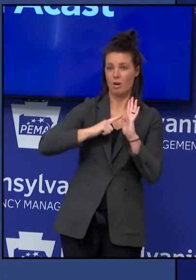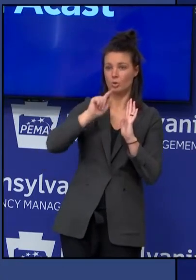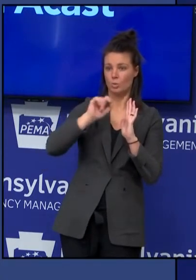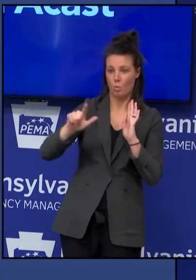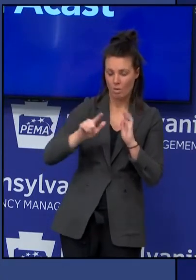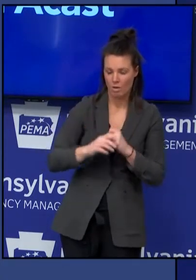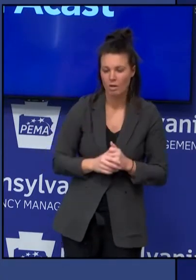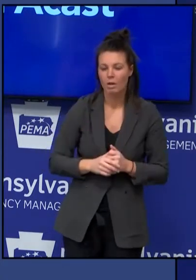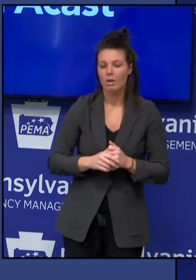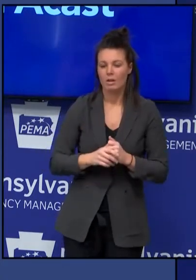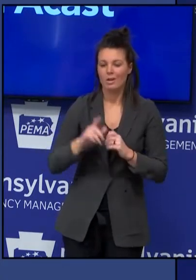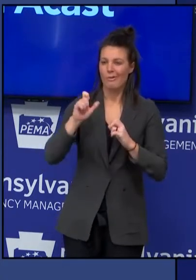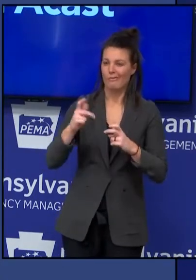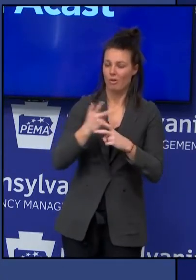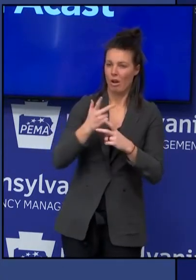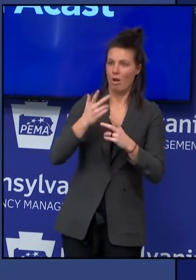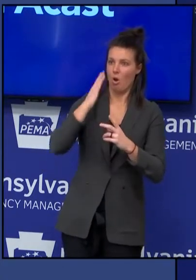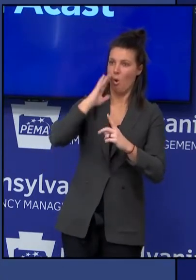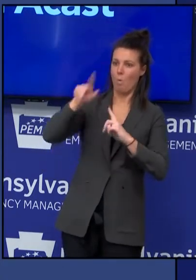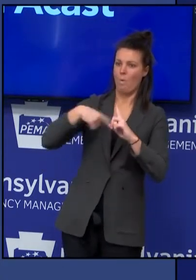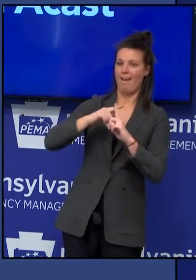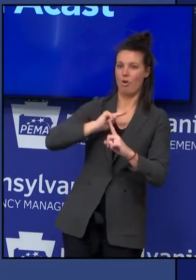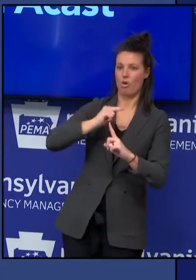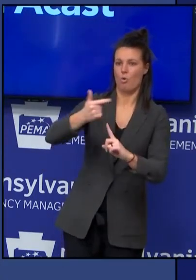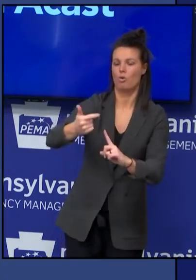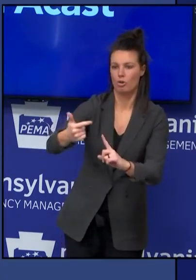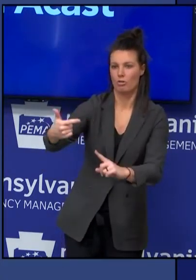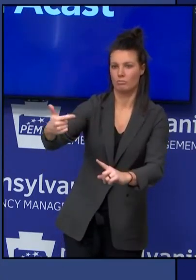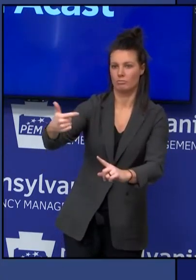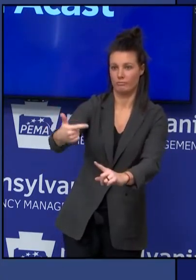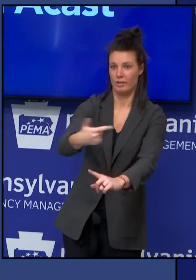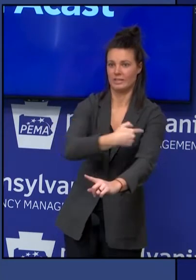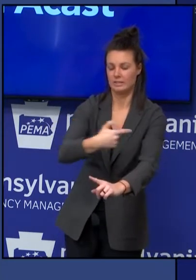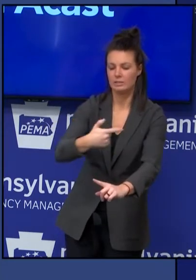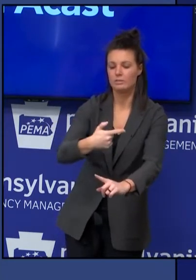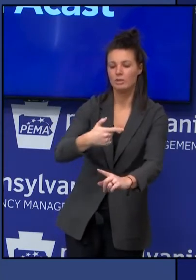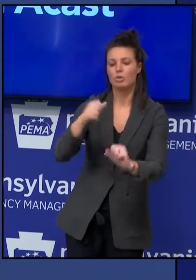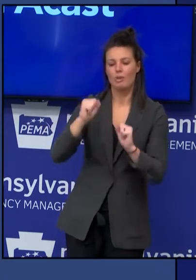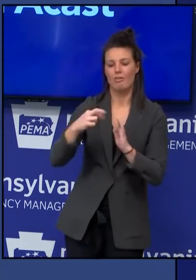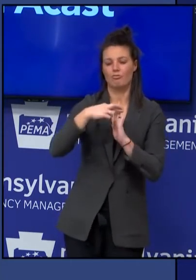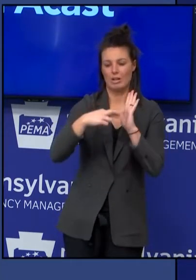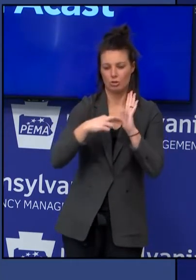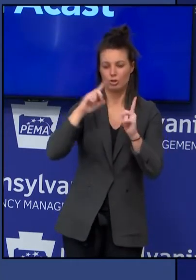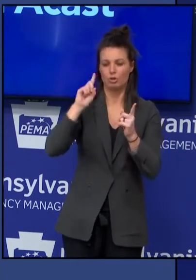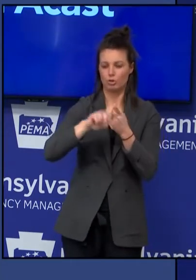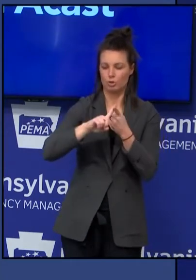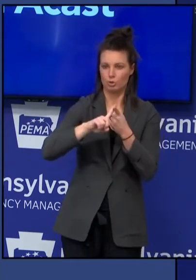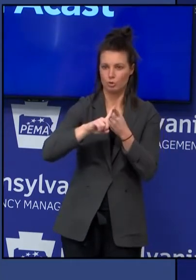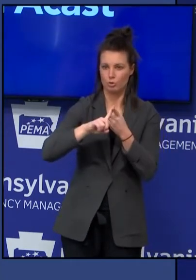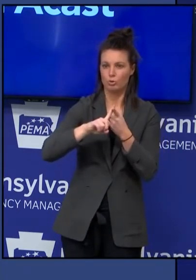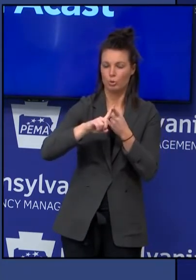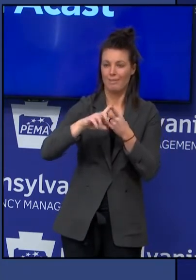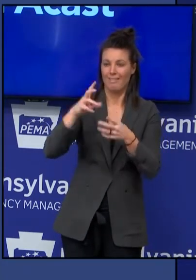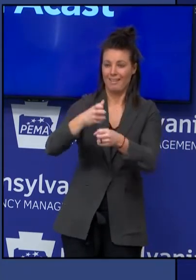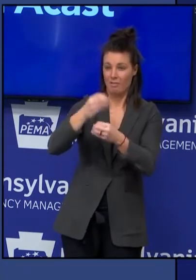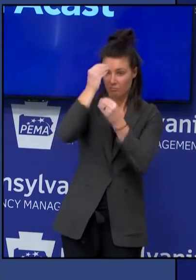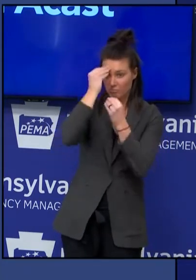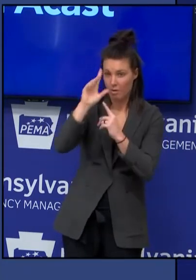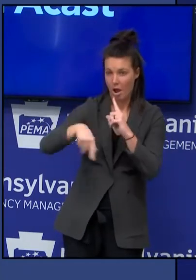In addition to finding out when it is your turn to get a vaccine, the Your Turn tool allows people to register to receive updates about vaccine